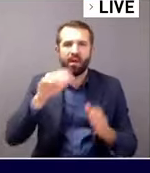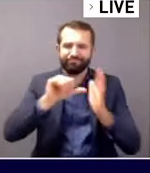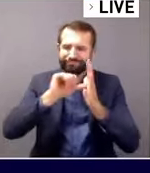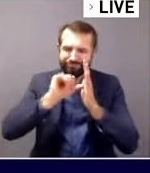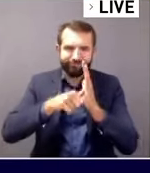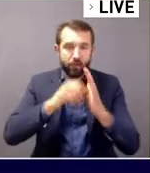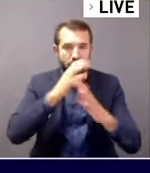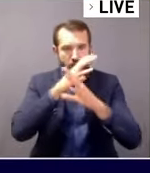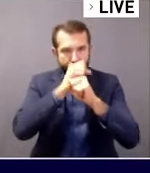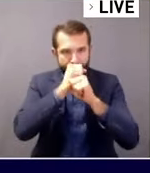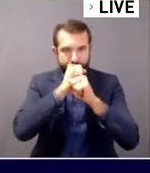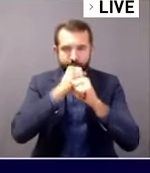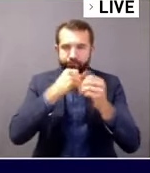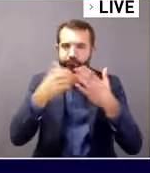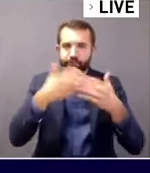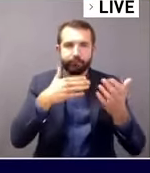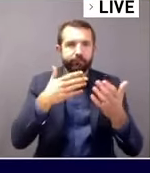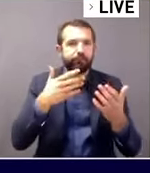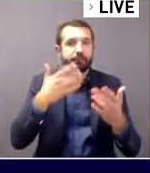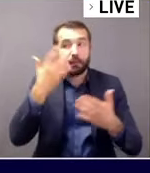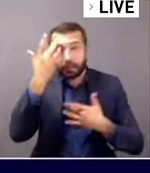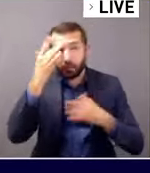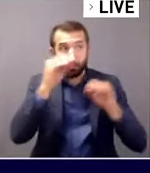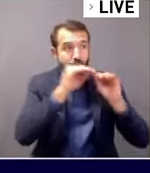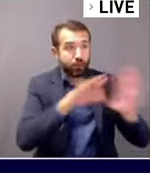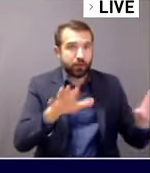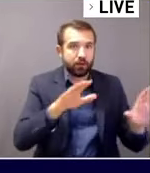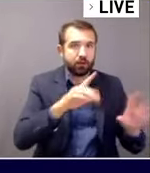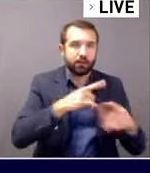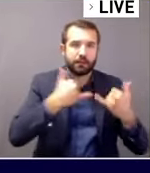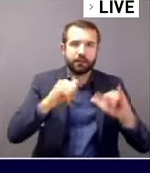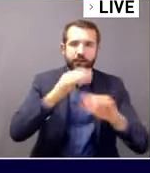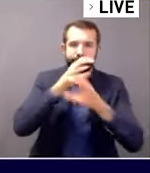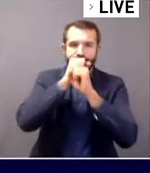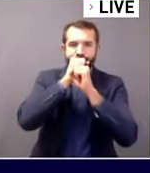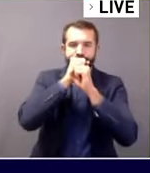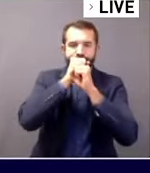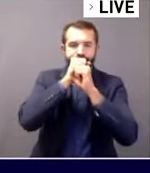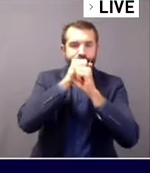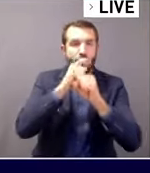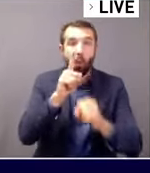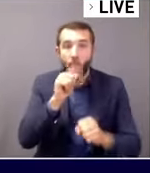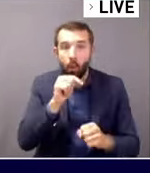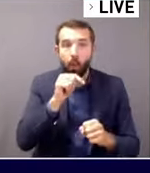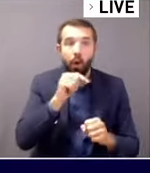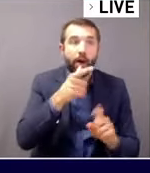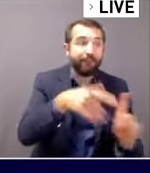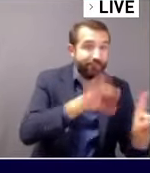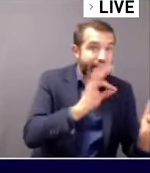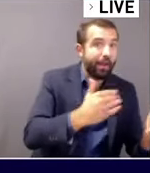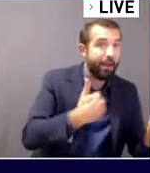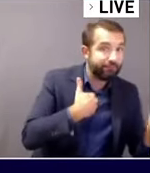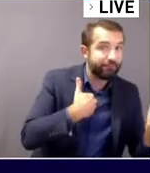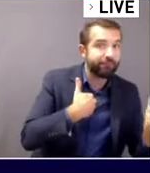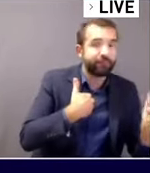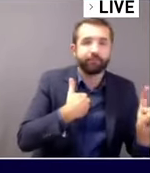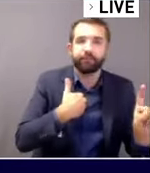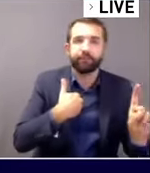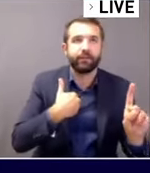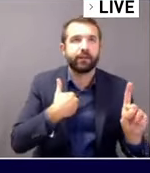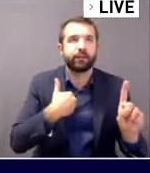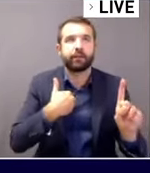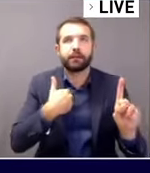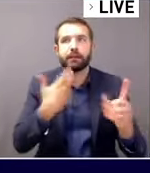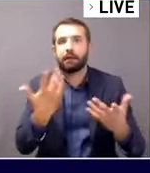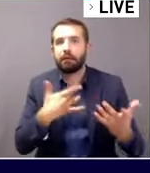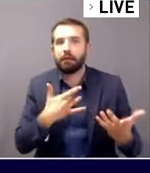of paramount importance, even in a pandemic. So if you test positive for COVID-19 and you provide us a